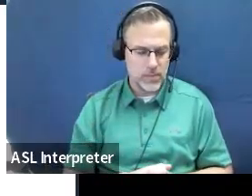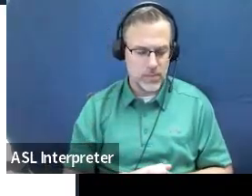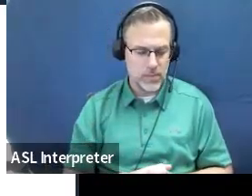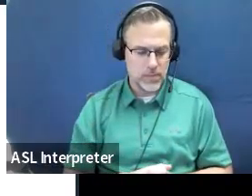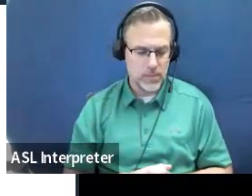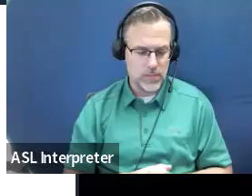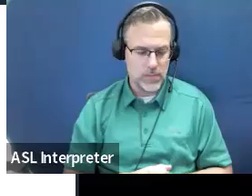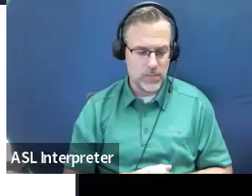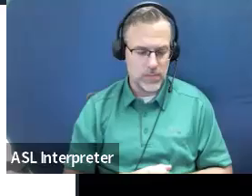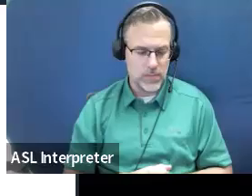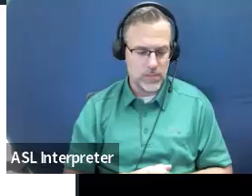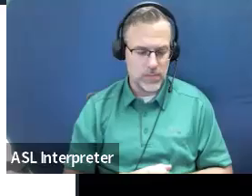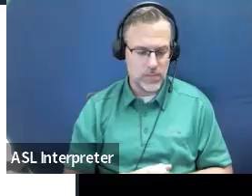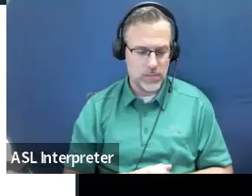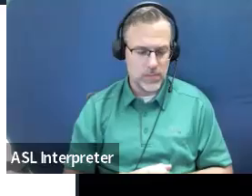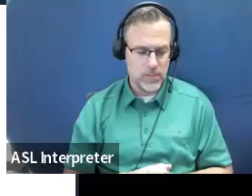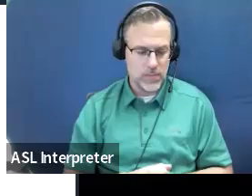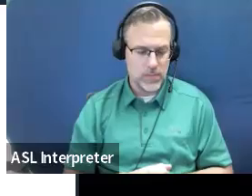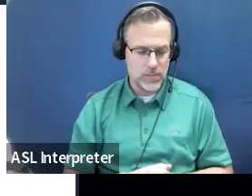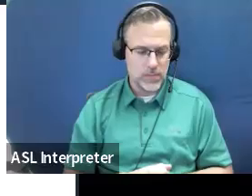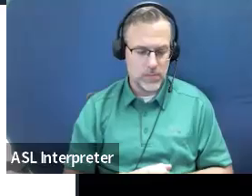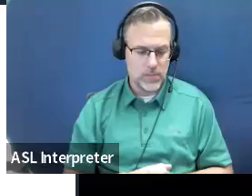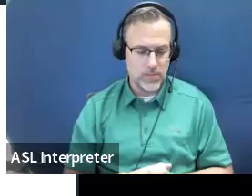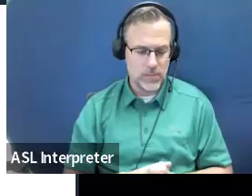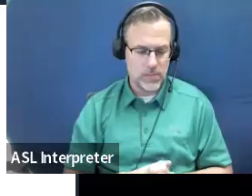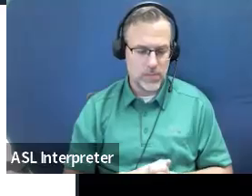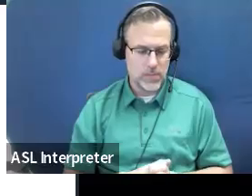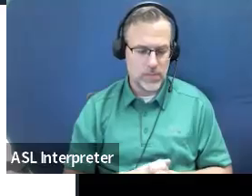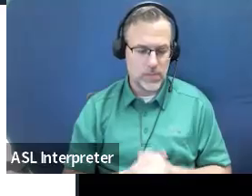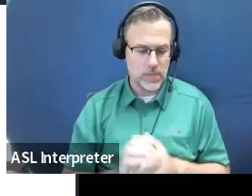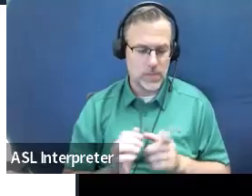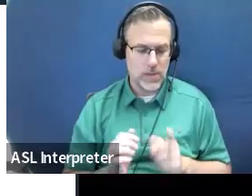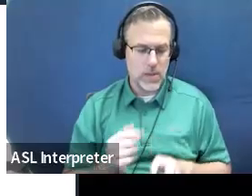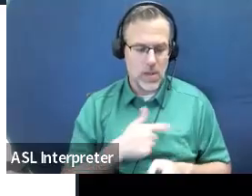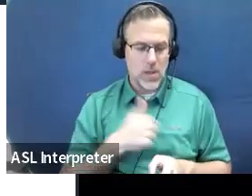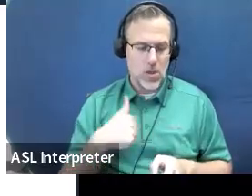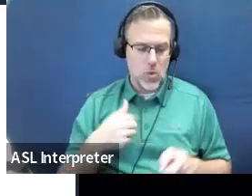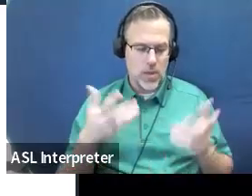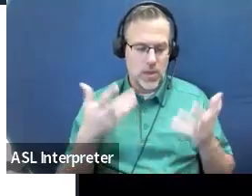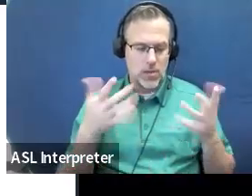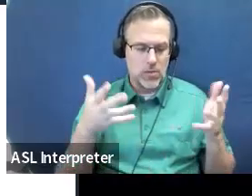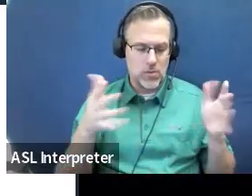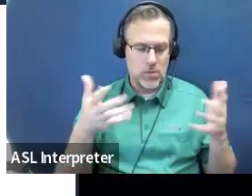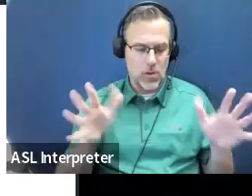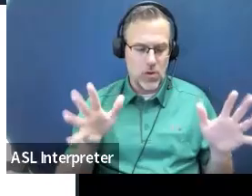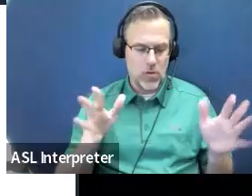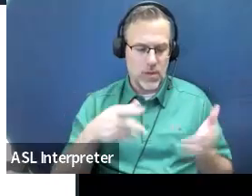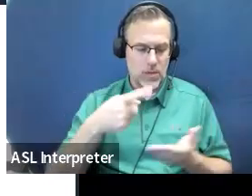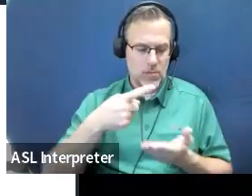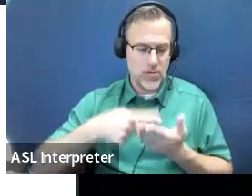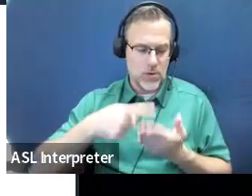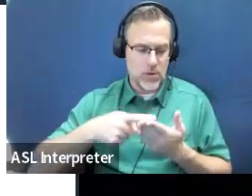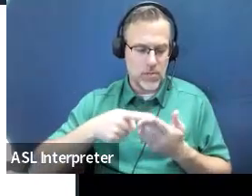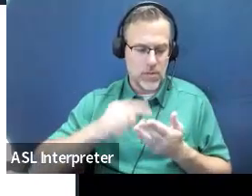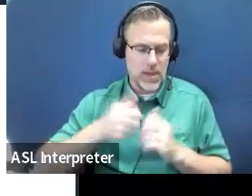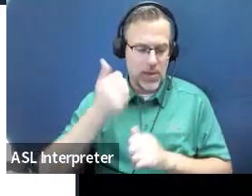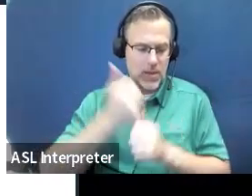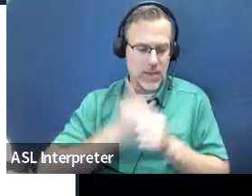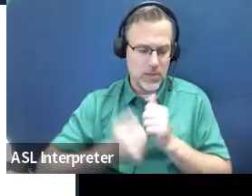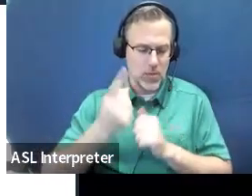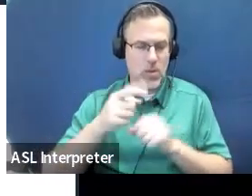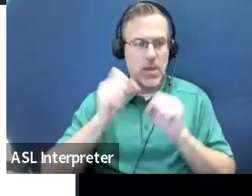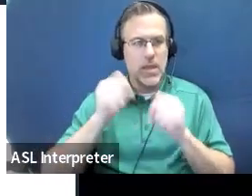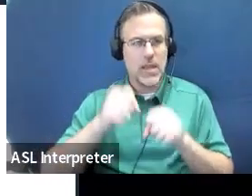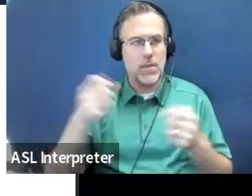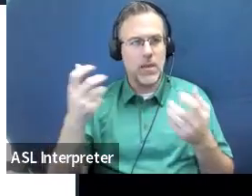Now, the other piece is this alignment. So we already talked about how each skill gap needs to be aligned